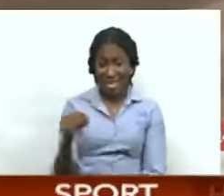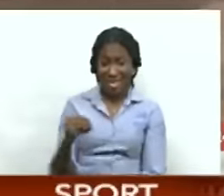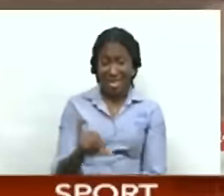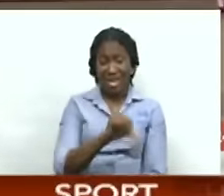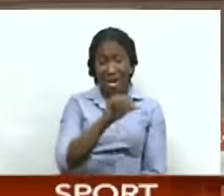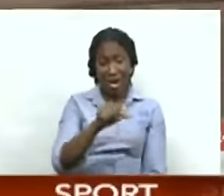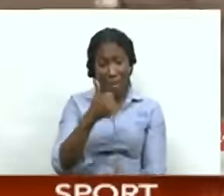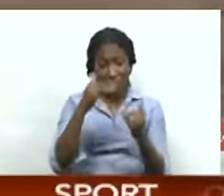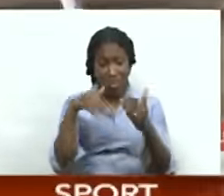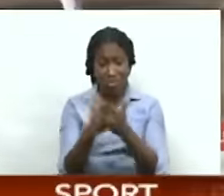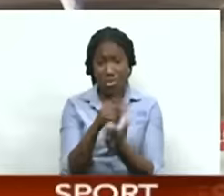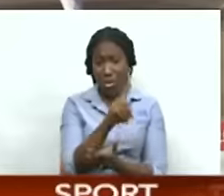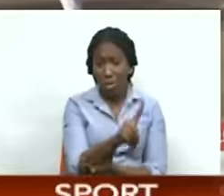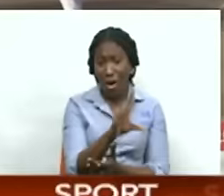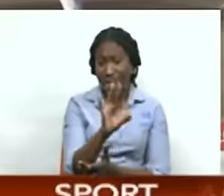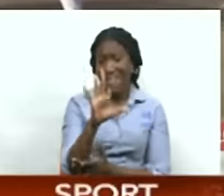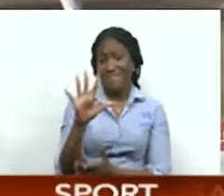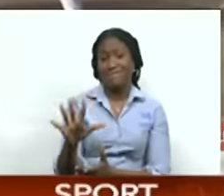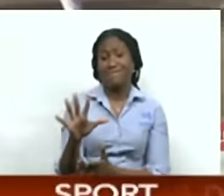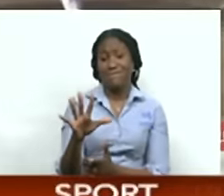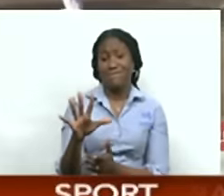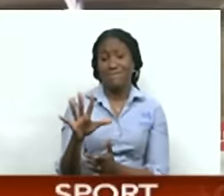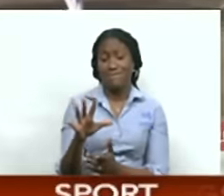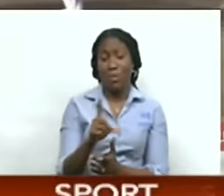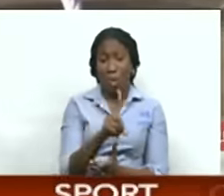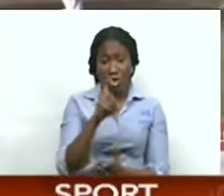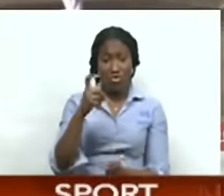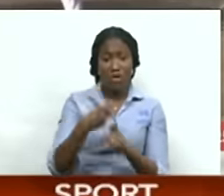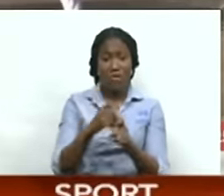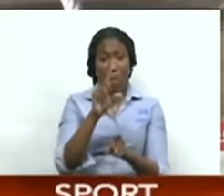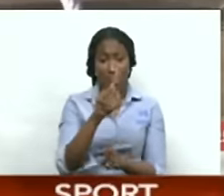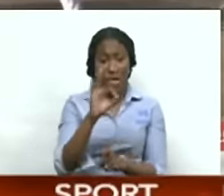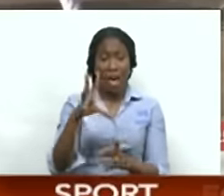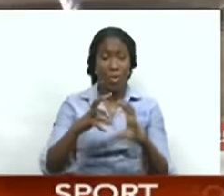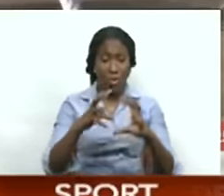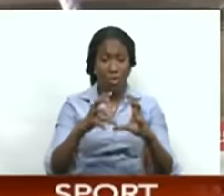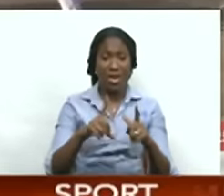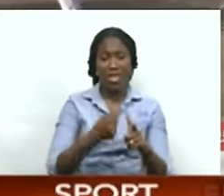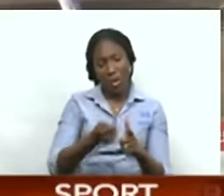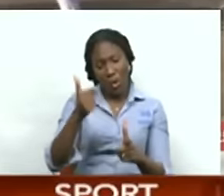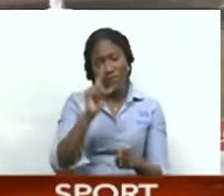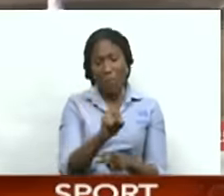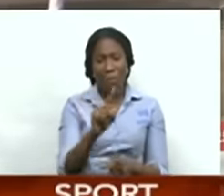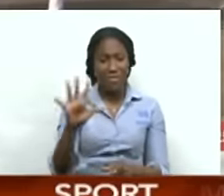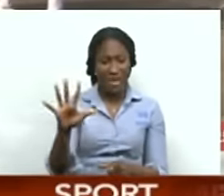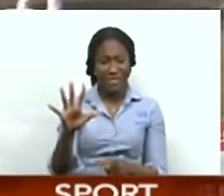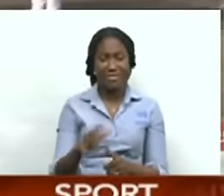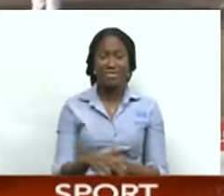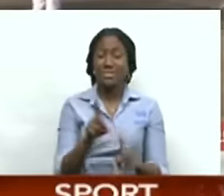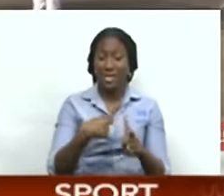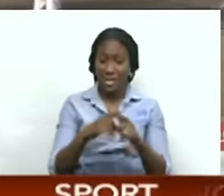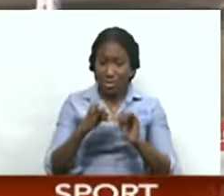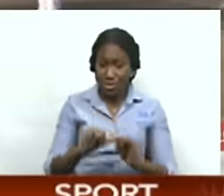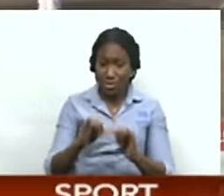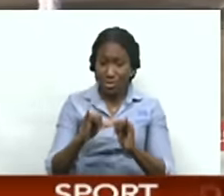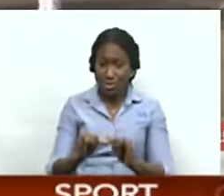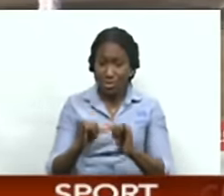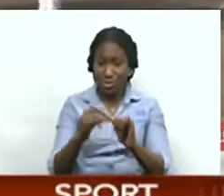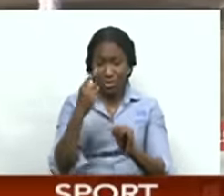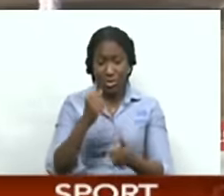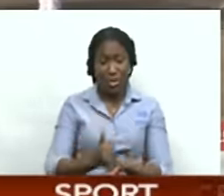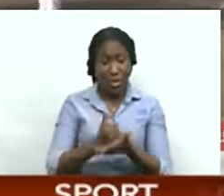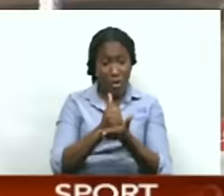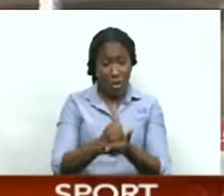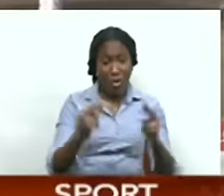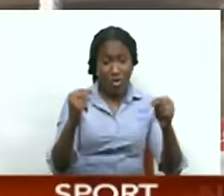195 deliveries. He was dismissed, however, on 115. In carrying on the fight for the North team, Amri Jangu lived a charmed life